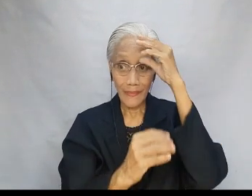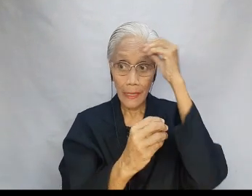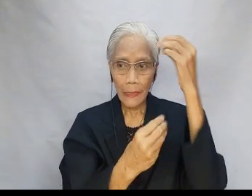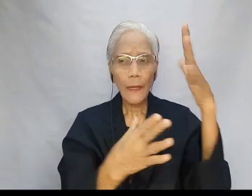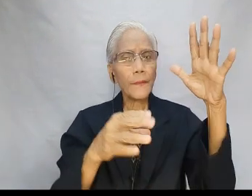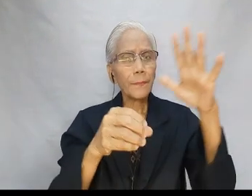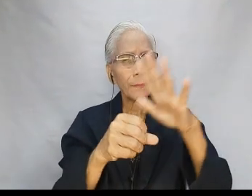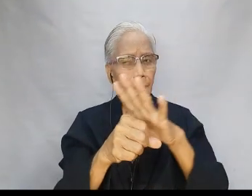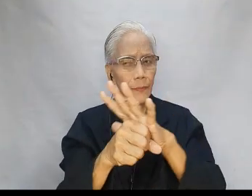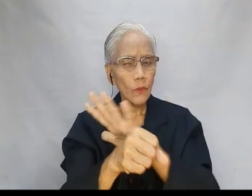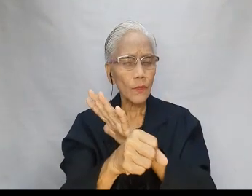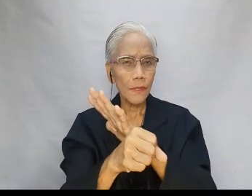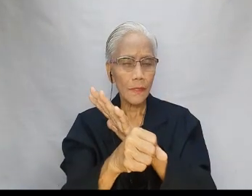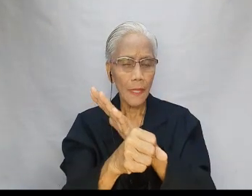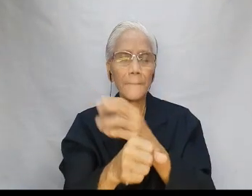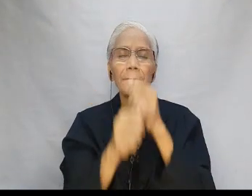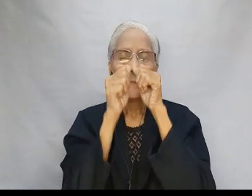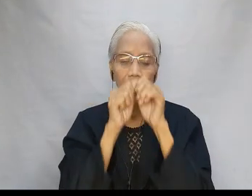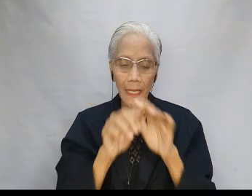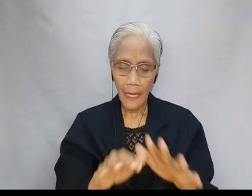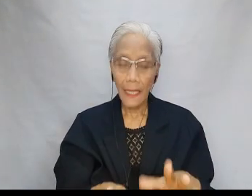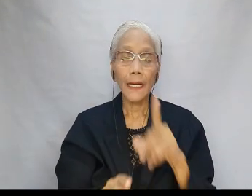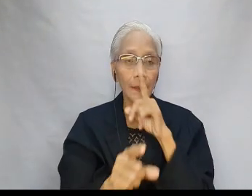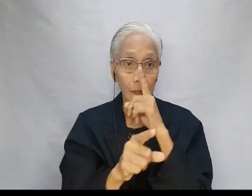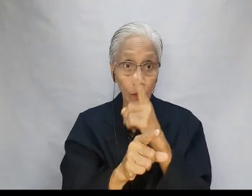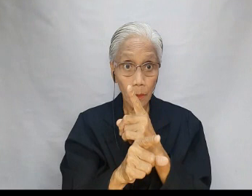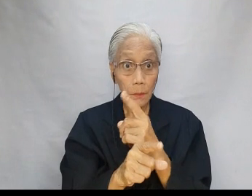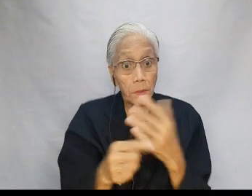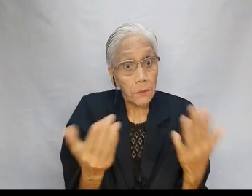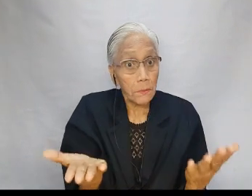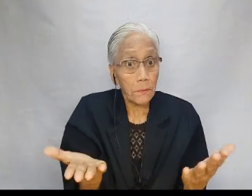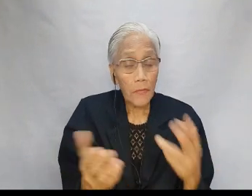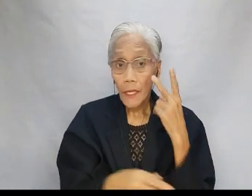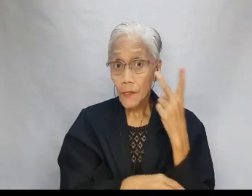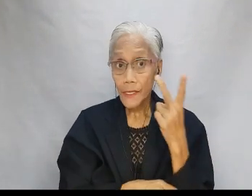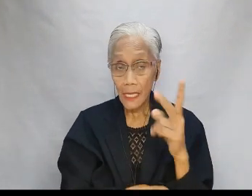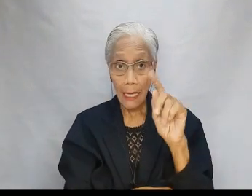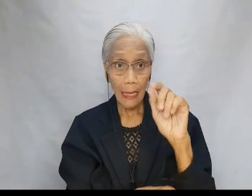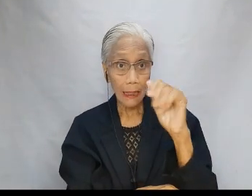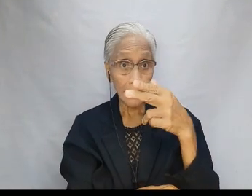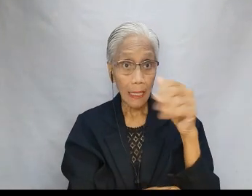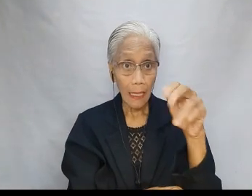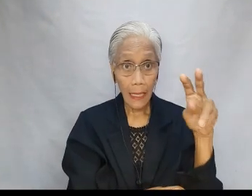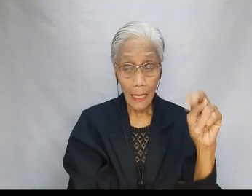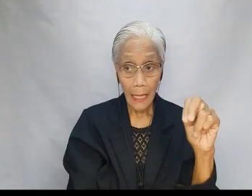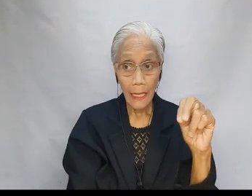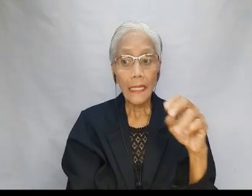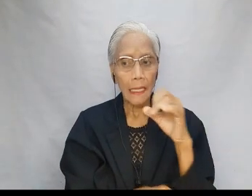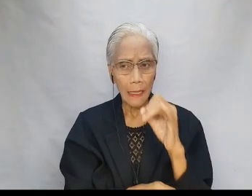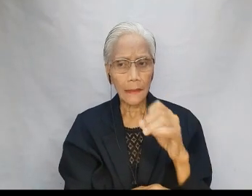Ama, na puspos ng biyaya at katotohanan." So you see, tahan is